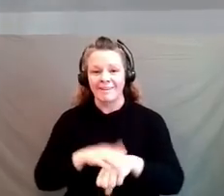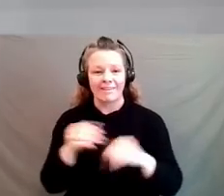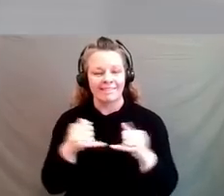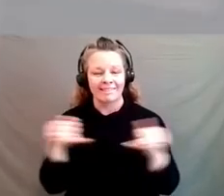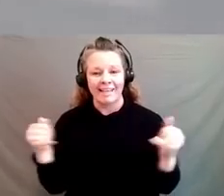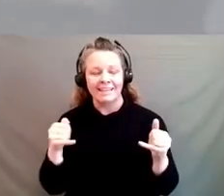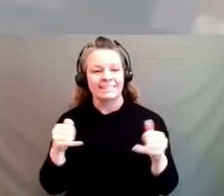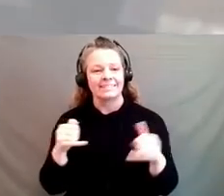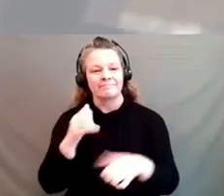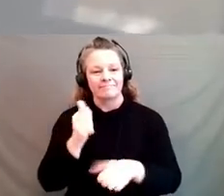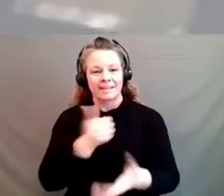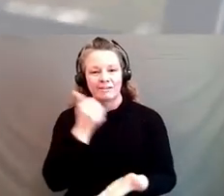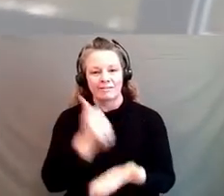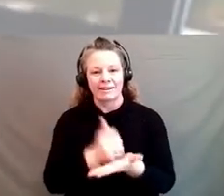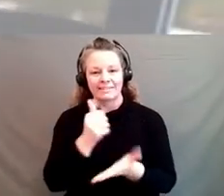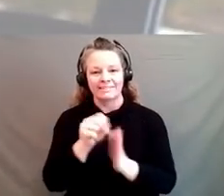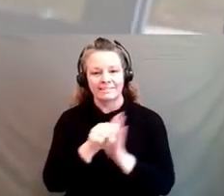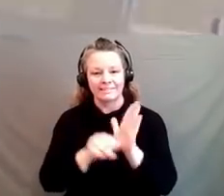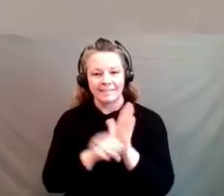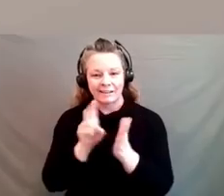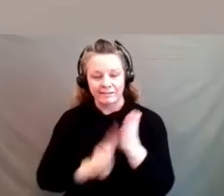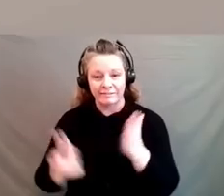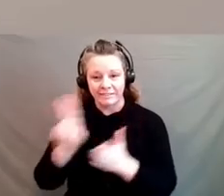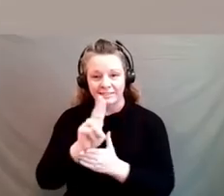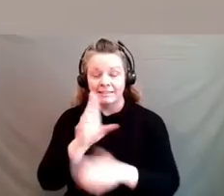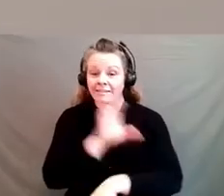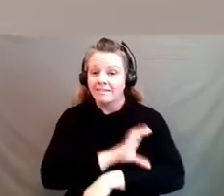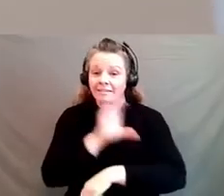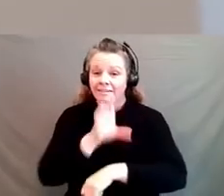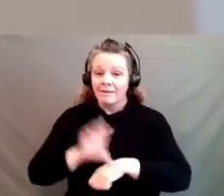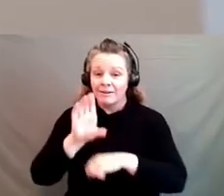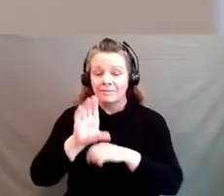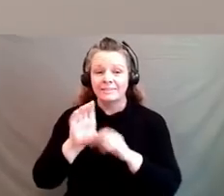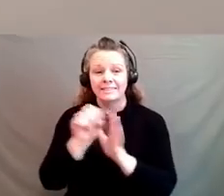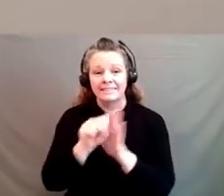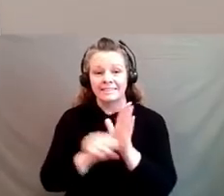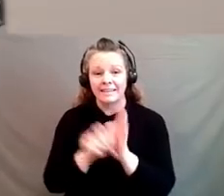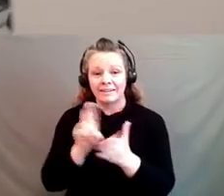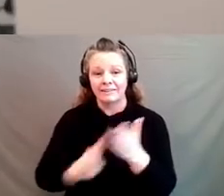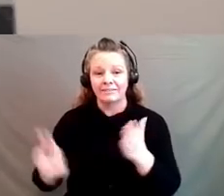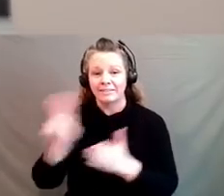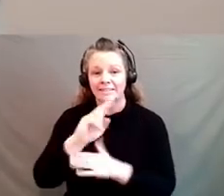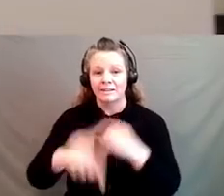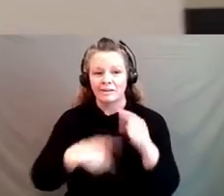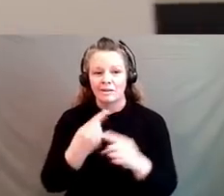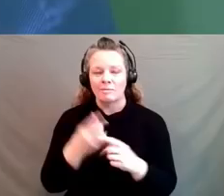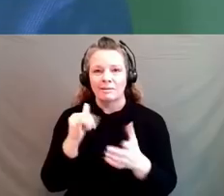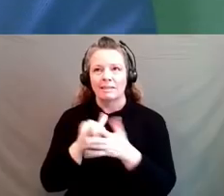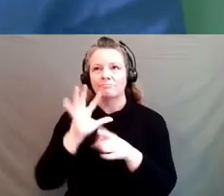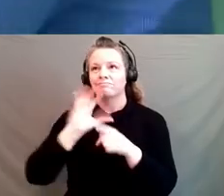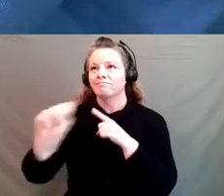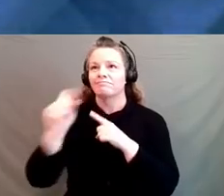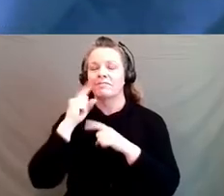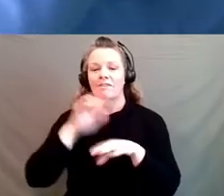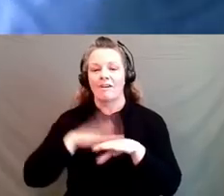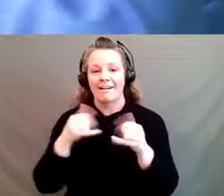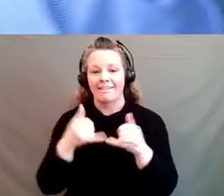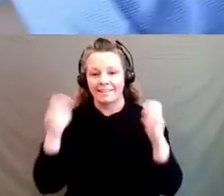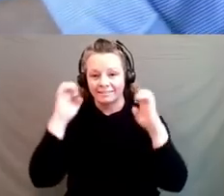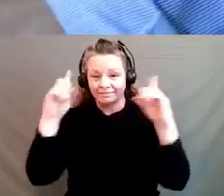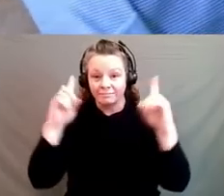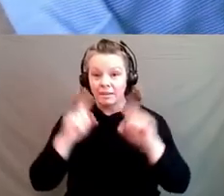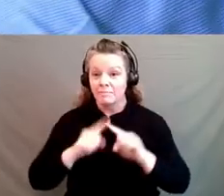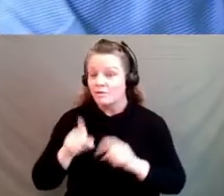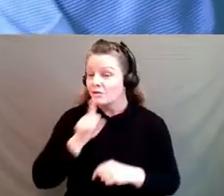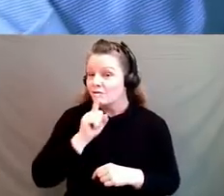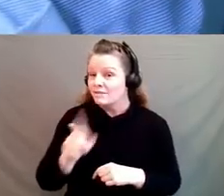state university, Colorado State University Global is a trailblazer in online education. But the real